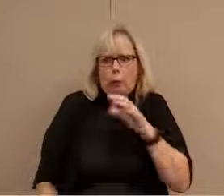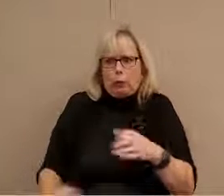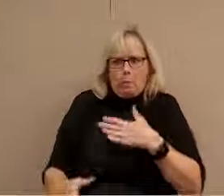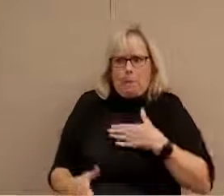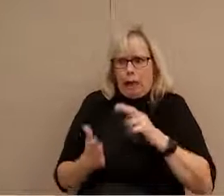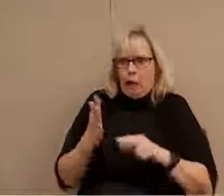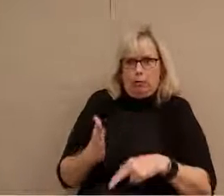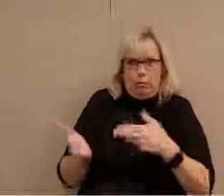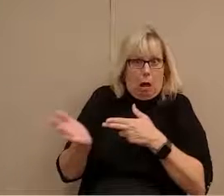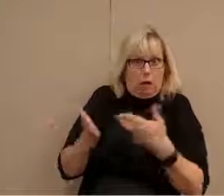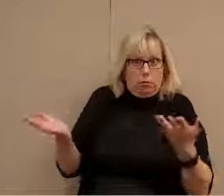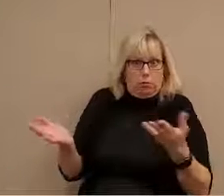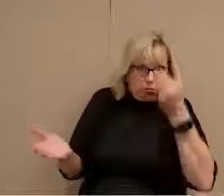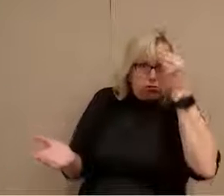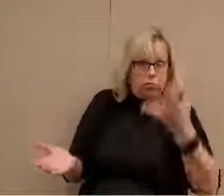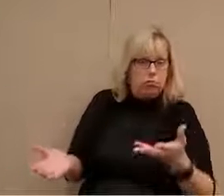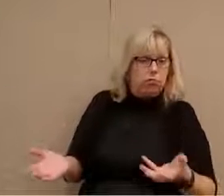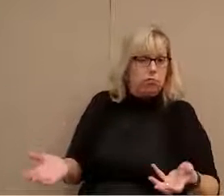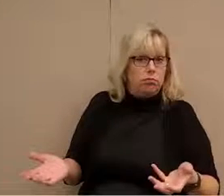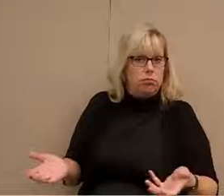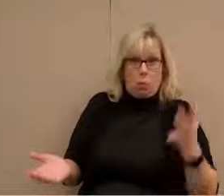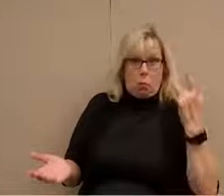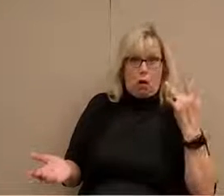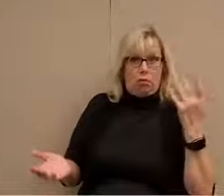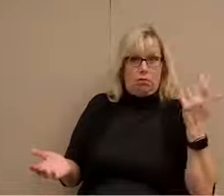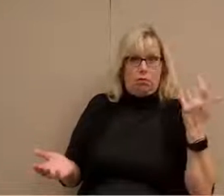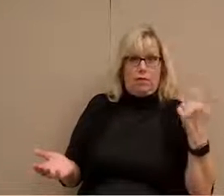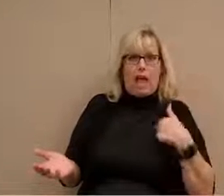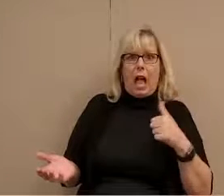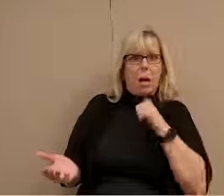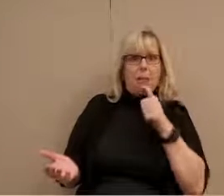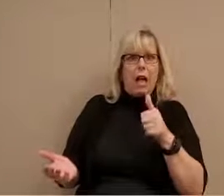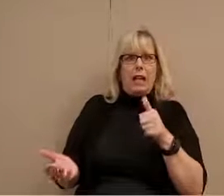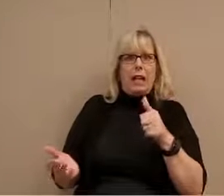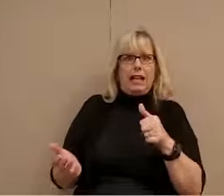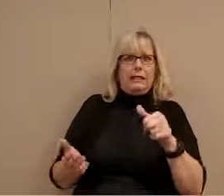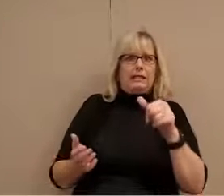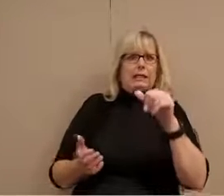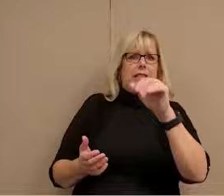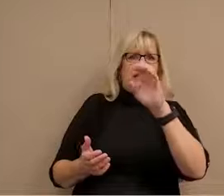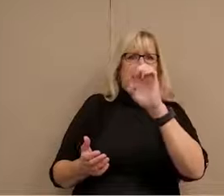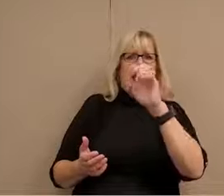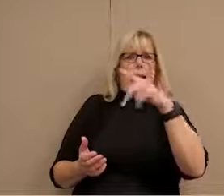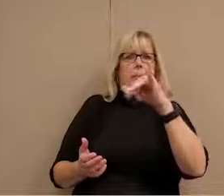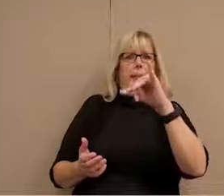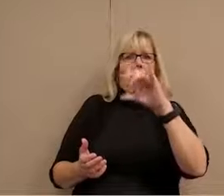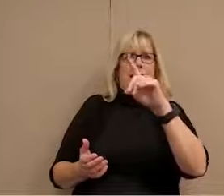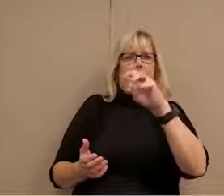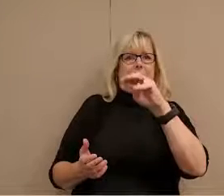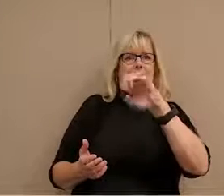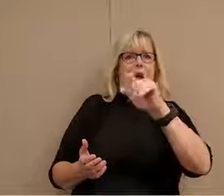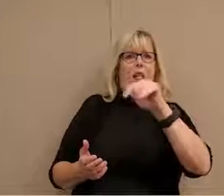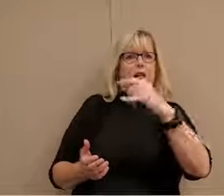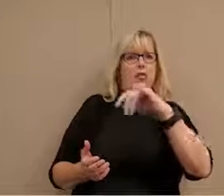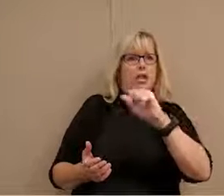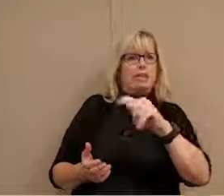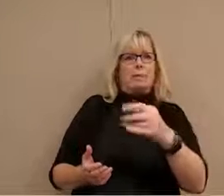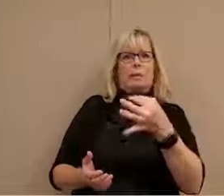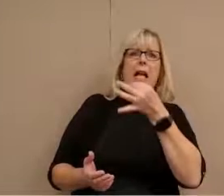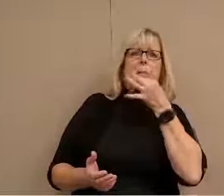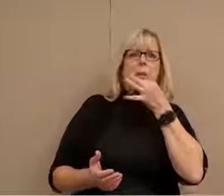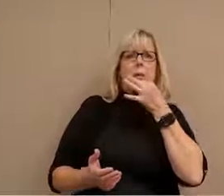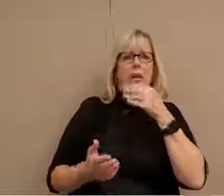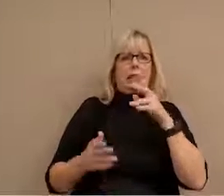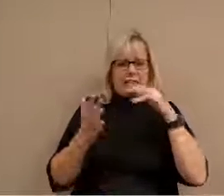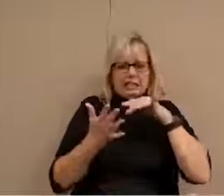I'll be honest with you about this, because you know, I'm not an epidemiologist and I don't have years of public health training and expertise in this. I